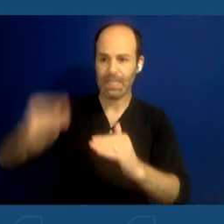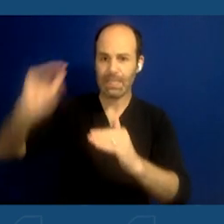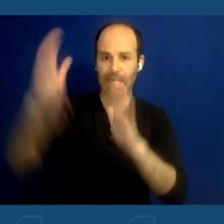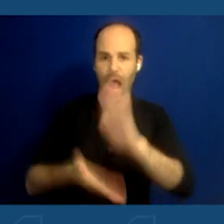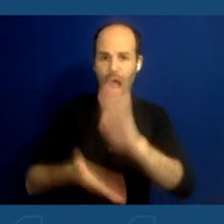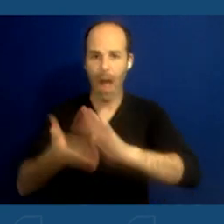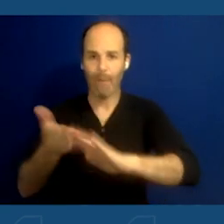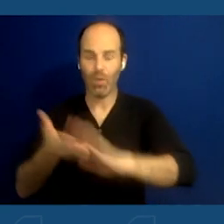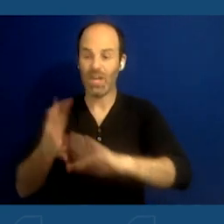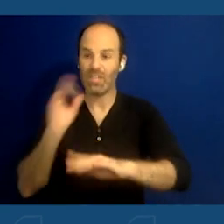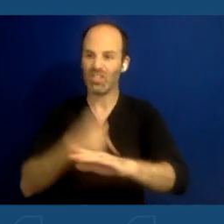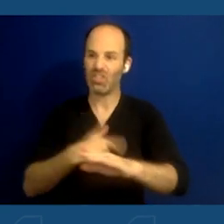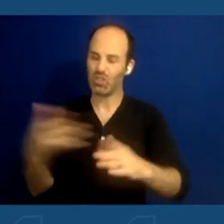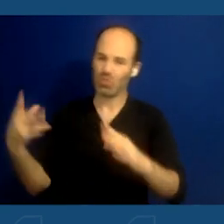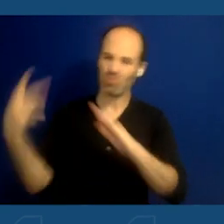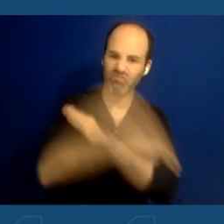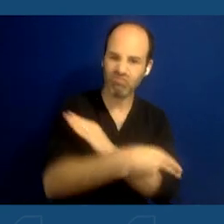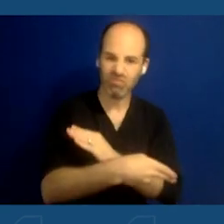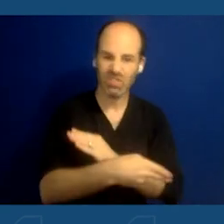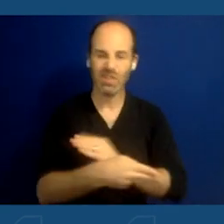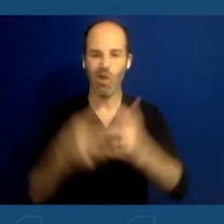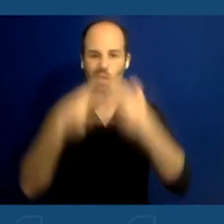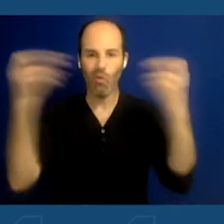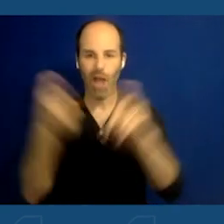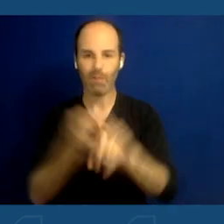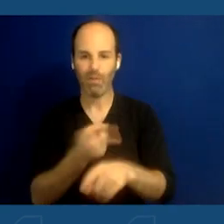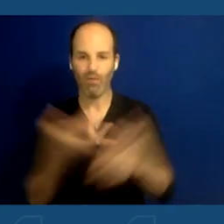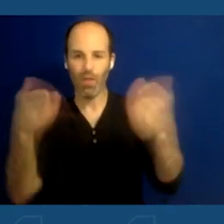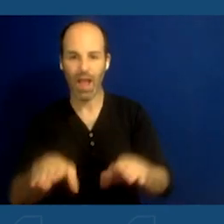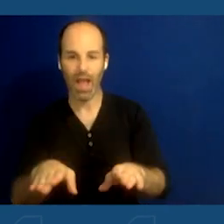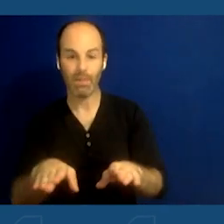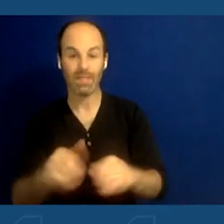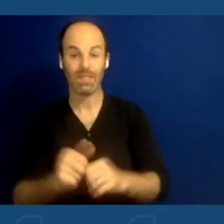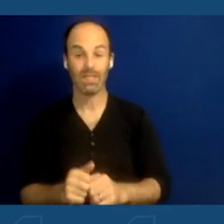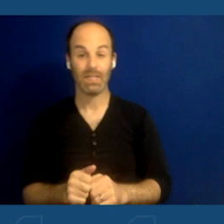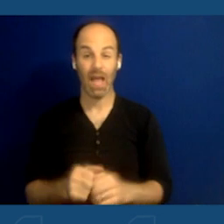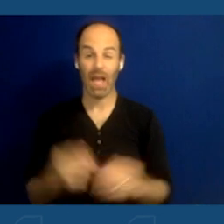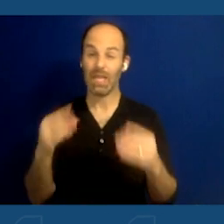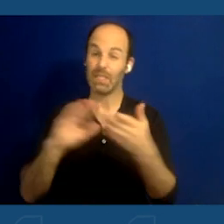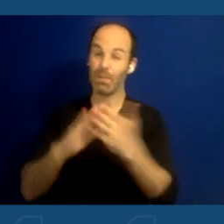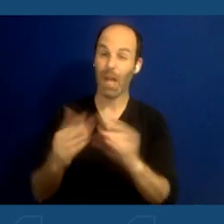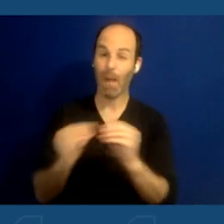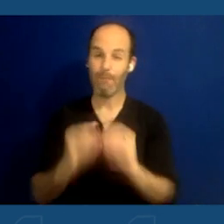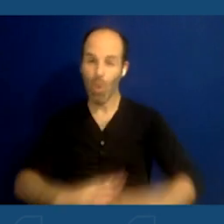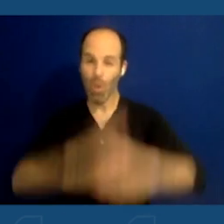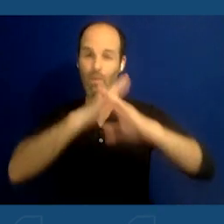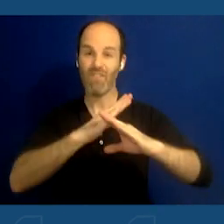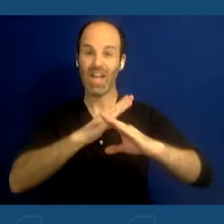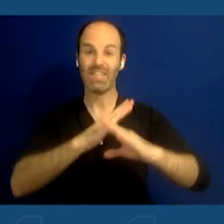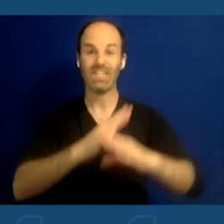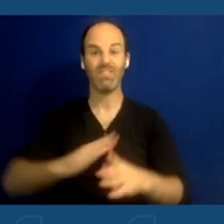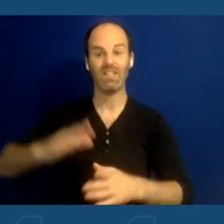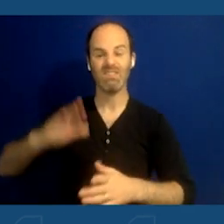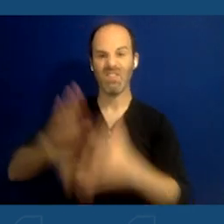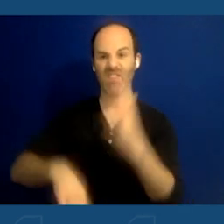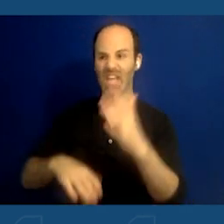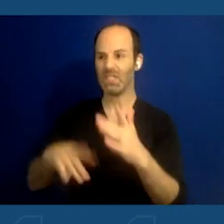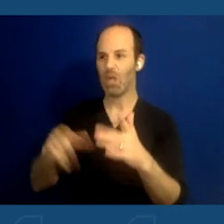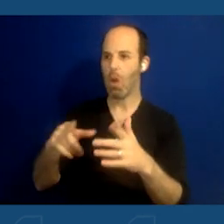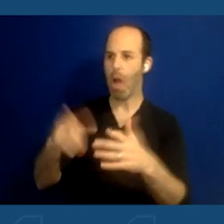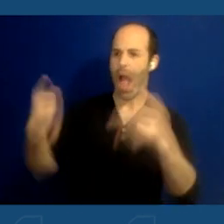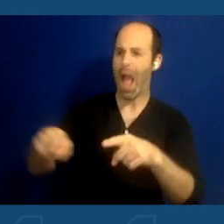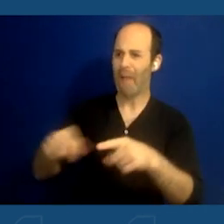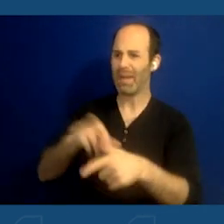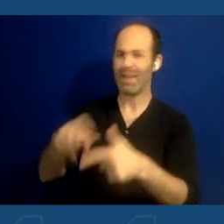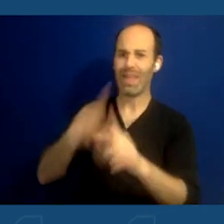before they are conducted, and to be more preventative instead of trying to solve the crimes afterward. So we have $18 million for